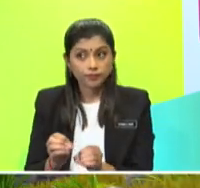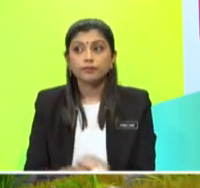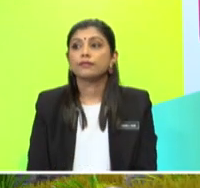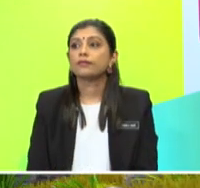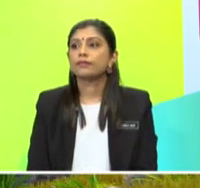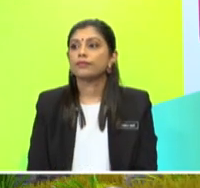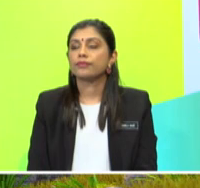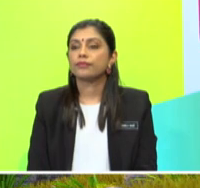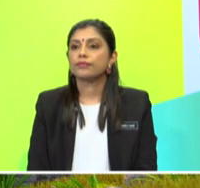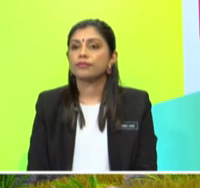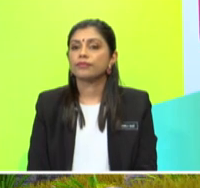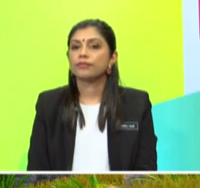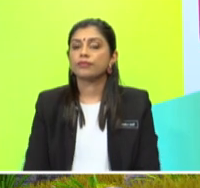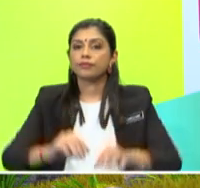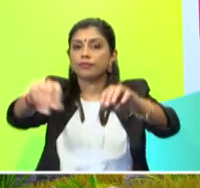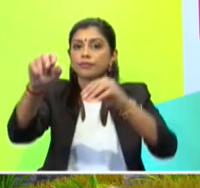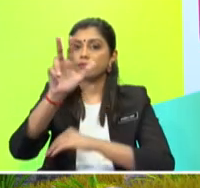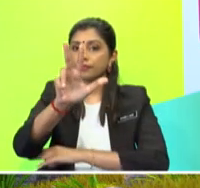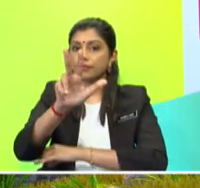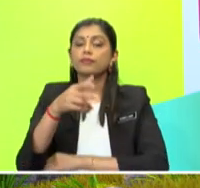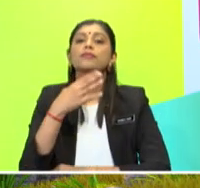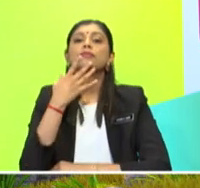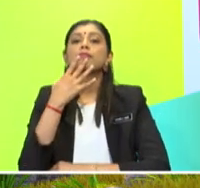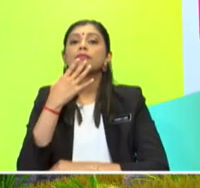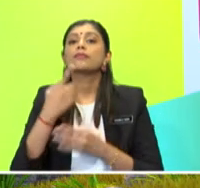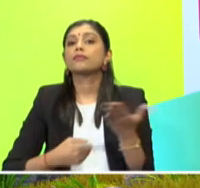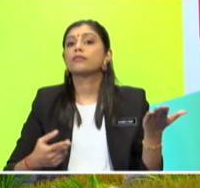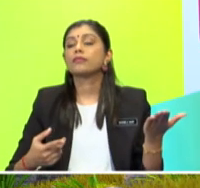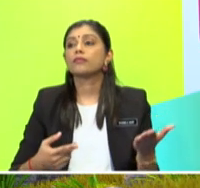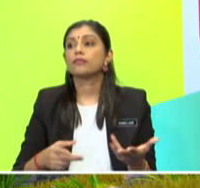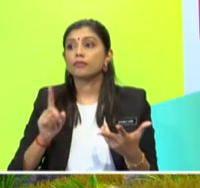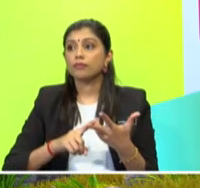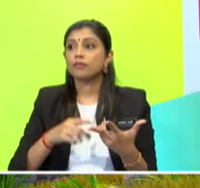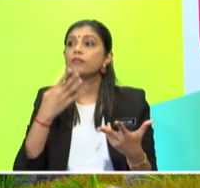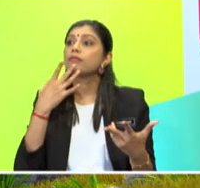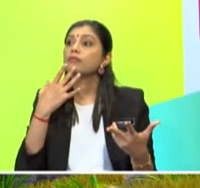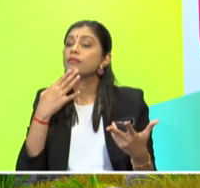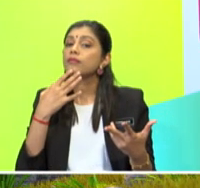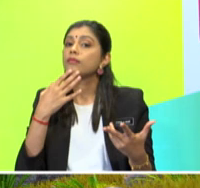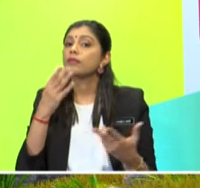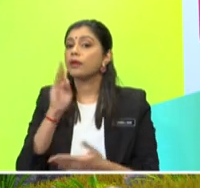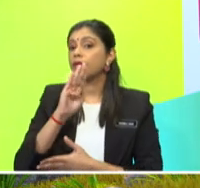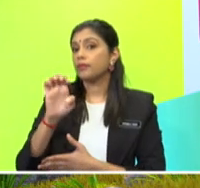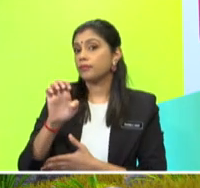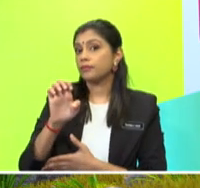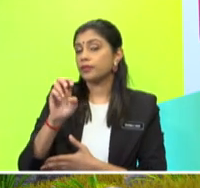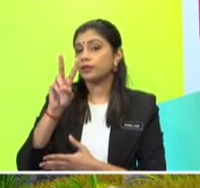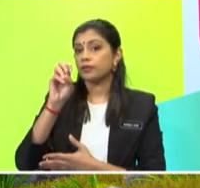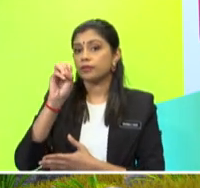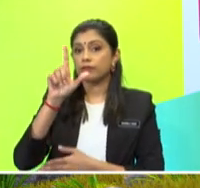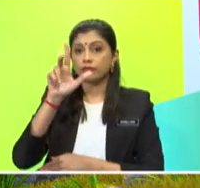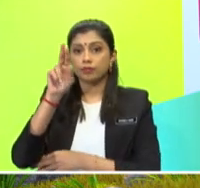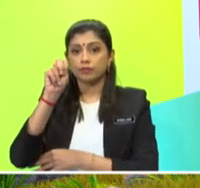program. And the third color can be a volunteer. So that's a combination of white